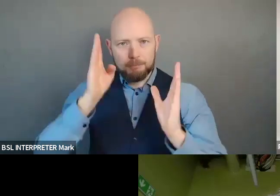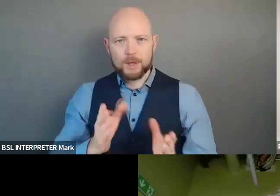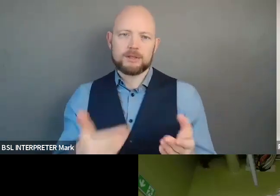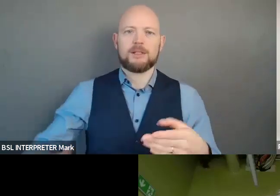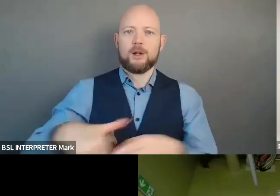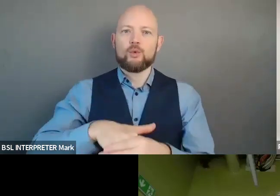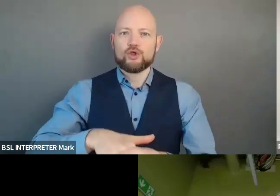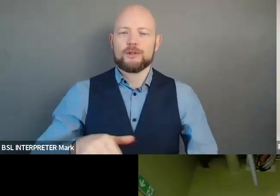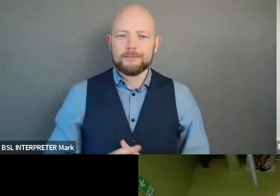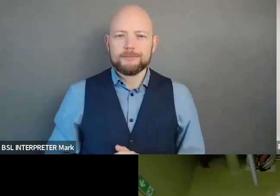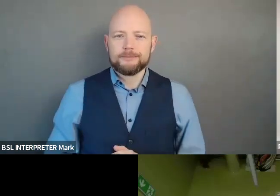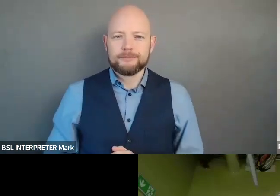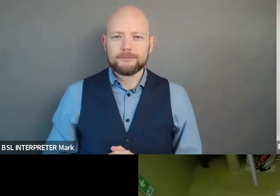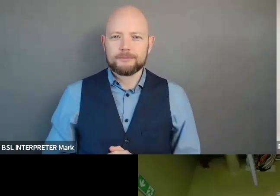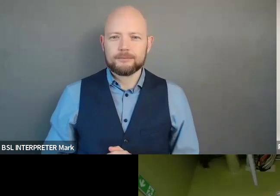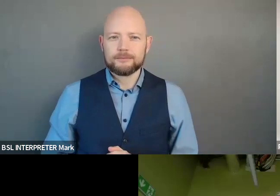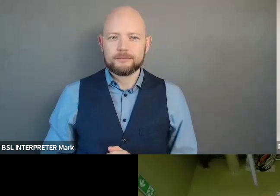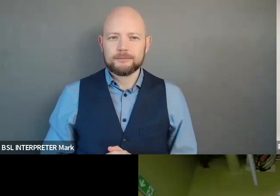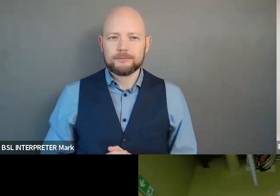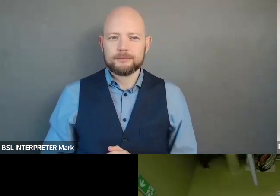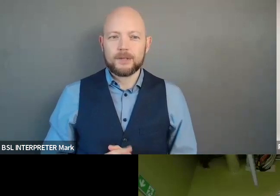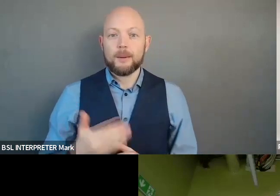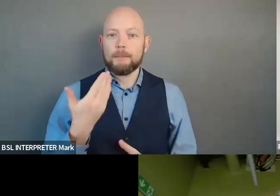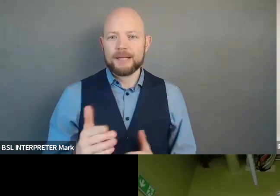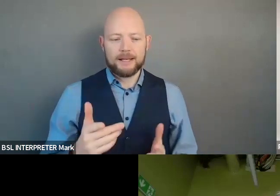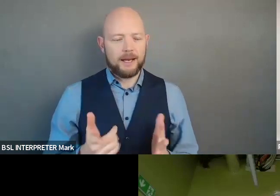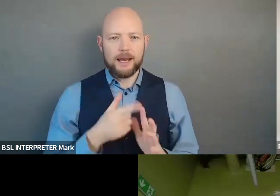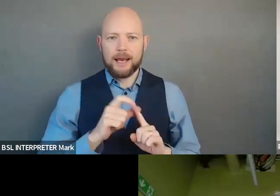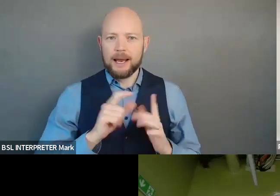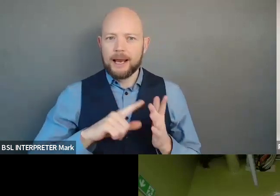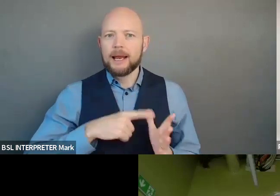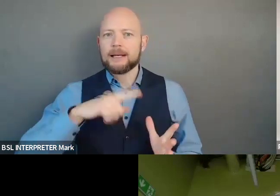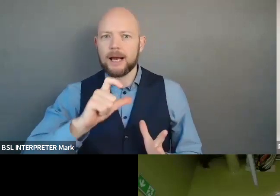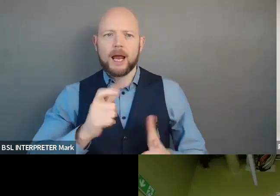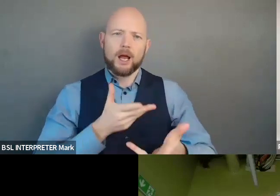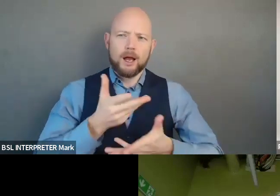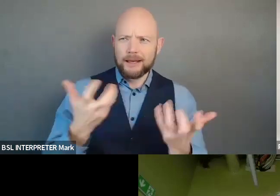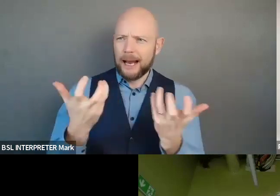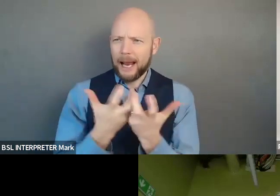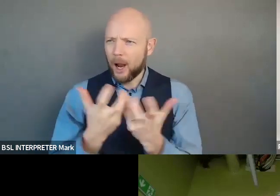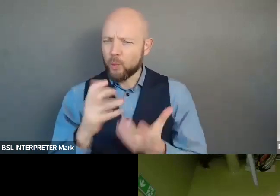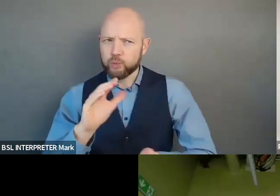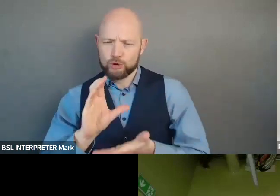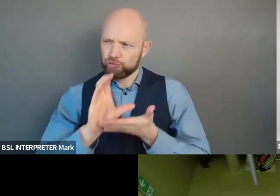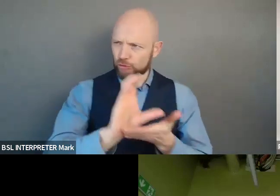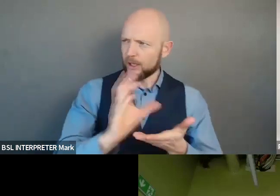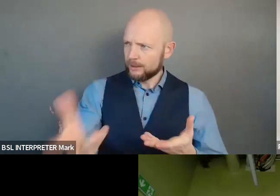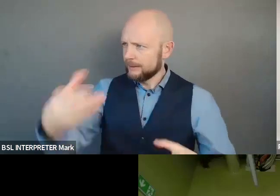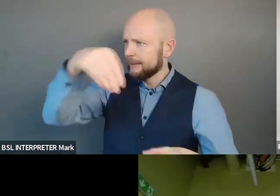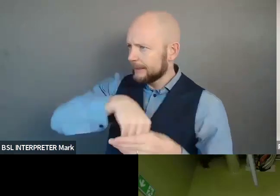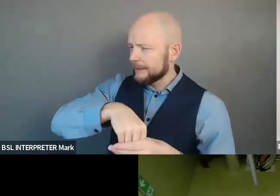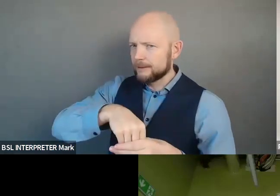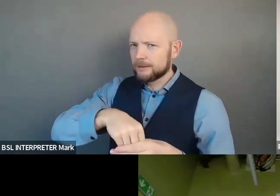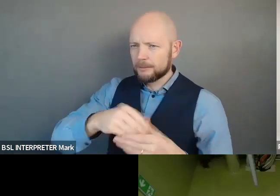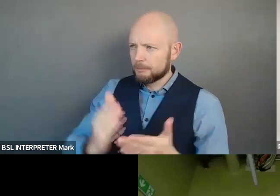EDI concerns are integrated into each stage of the funding process, in particular the application and assessment stages.